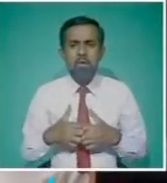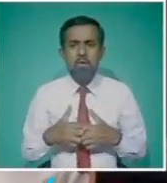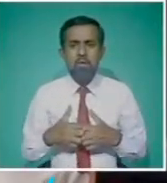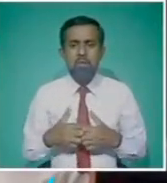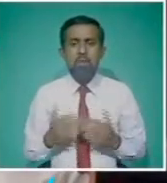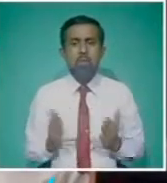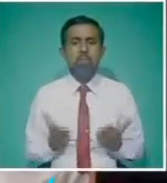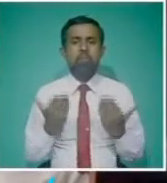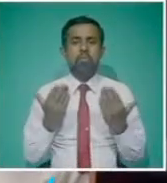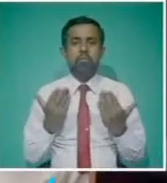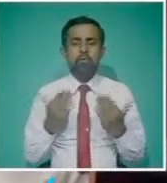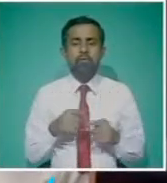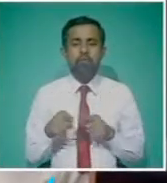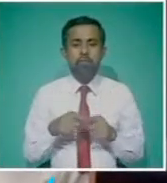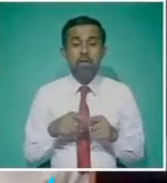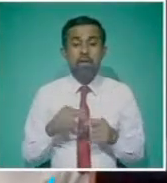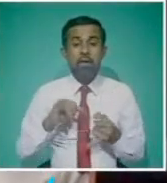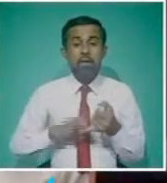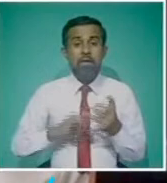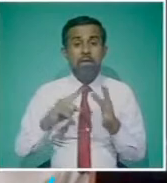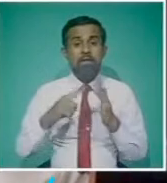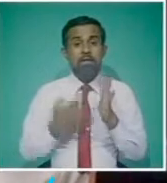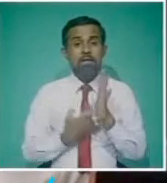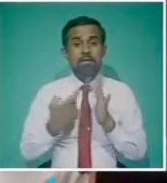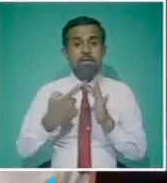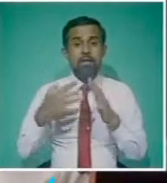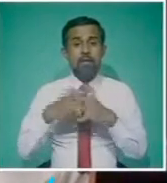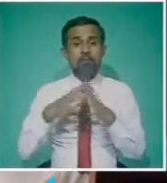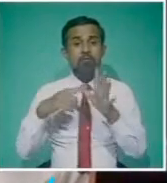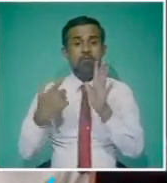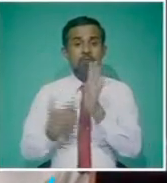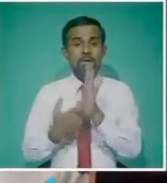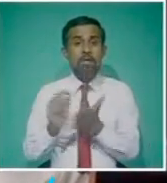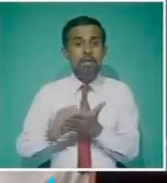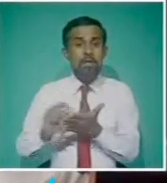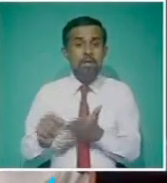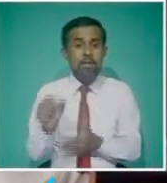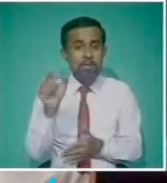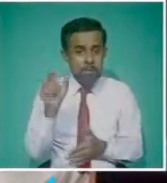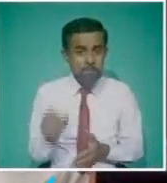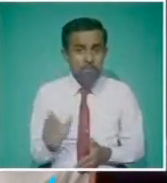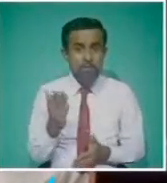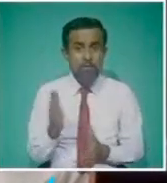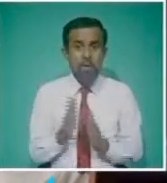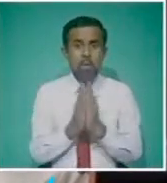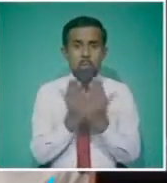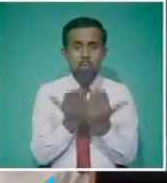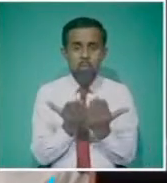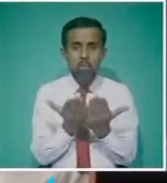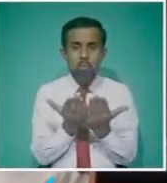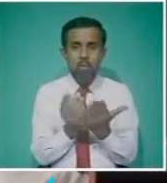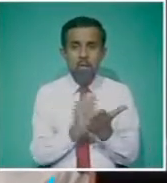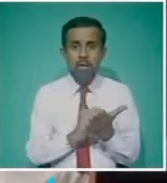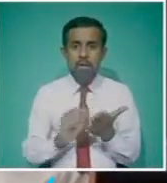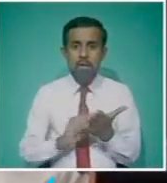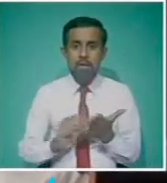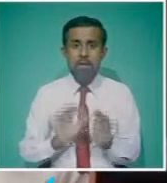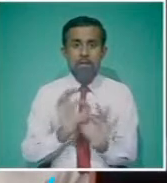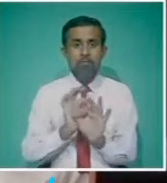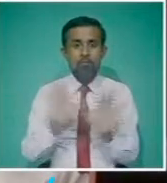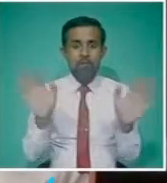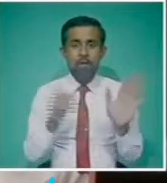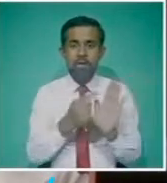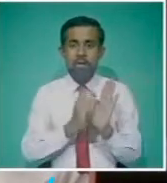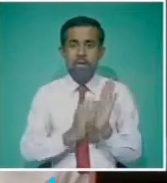wrote editorial that we need not become a republic to become a socialist country. And then there was the issue that was